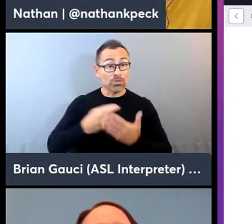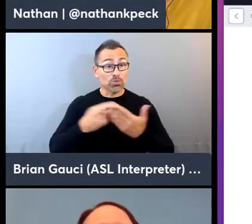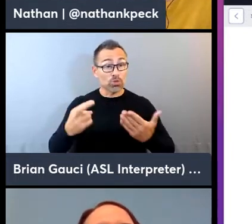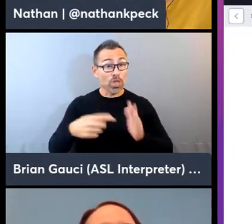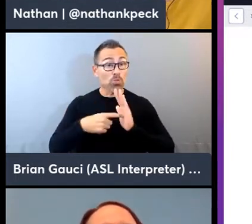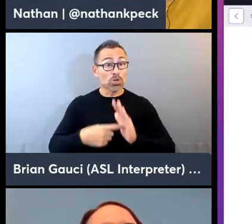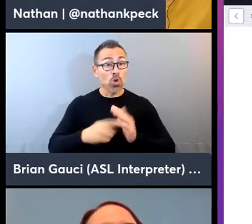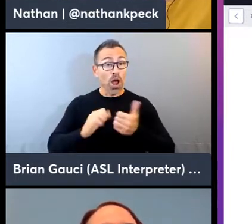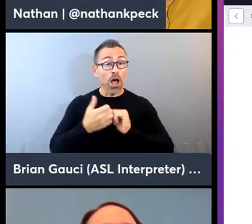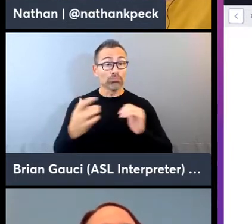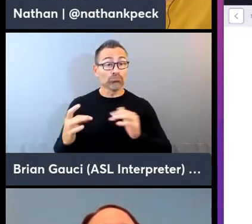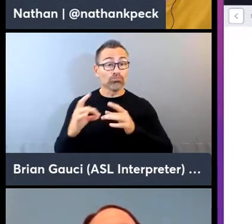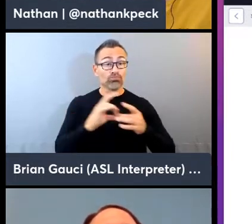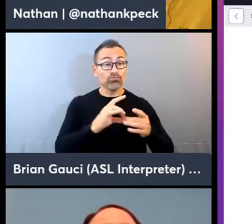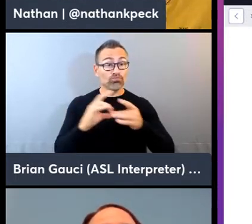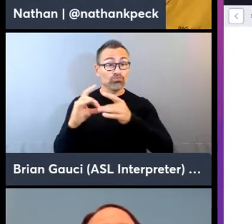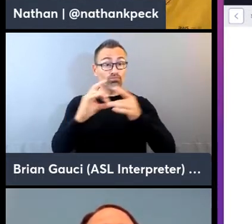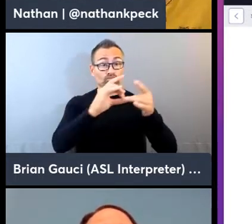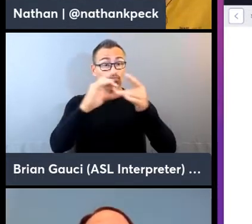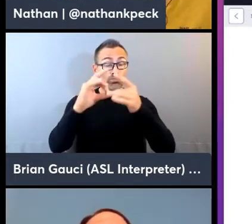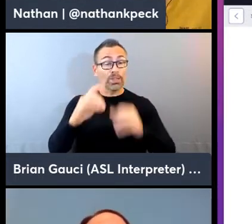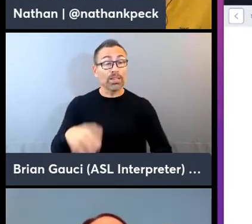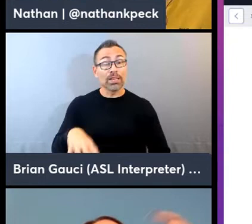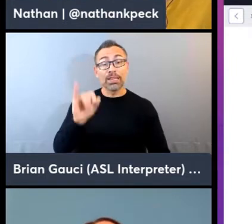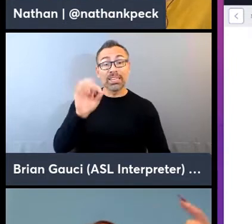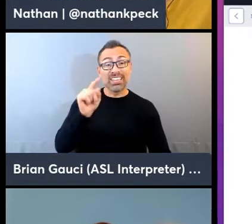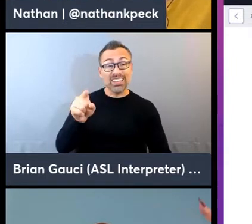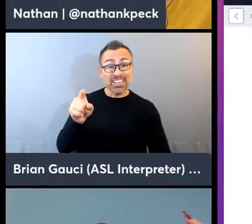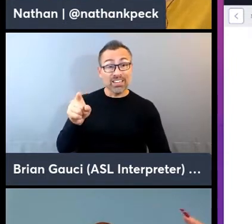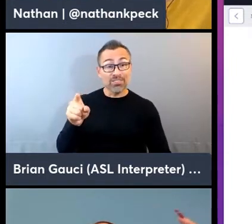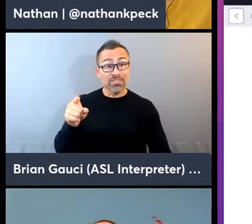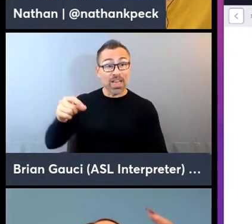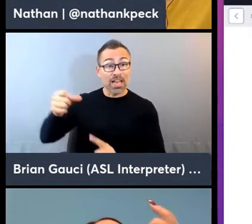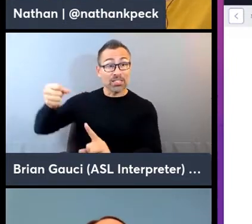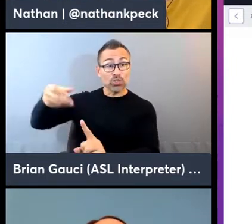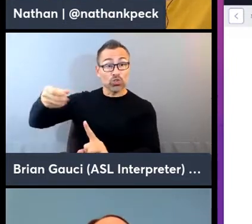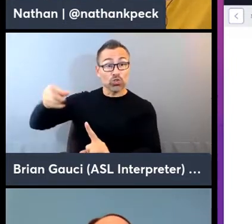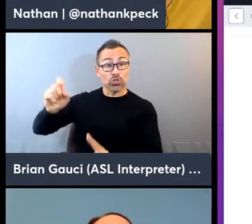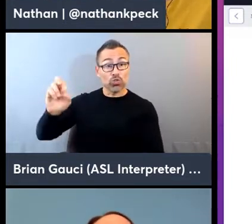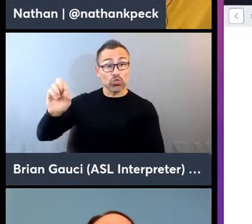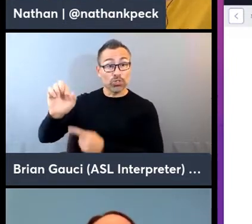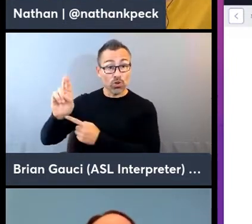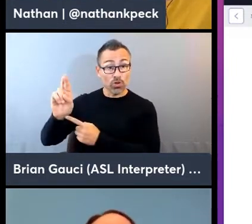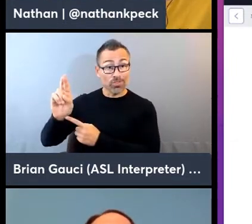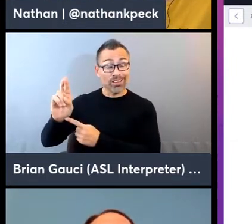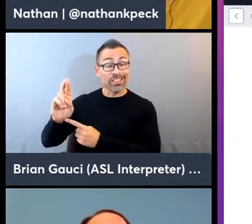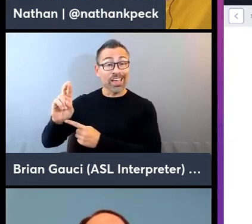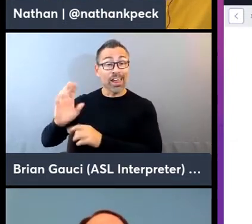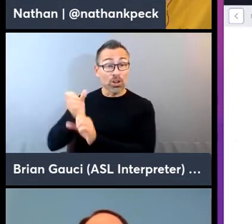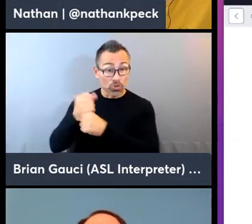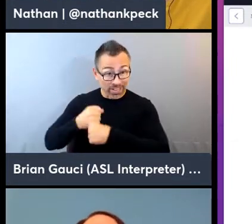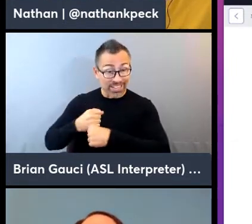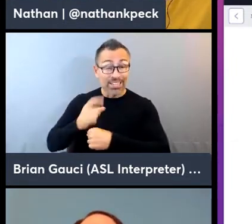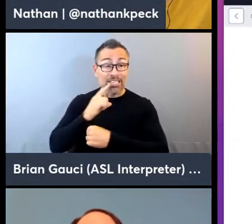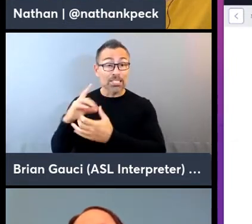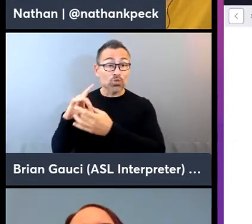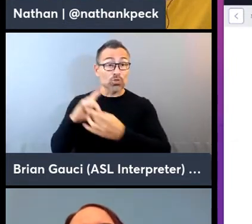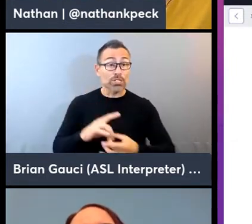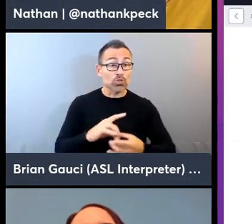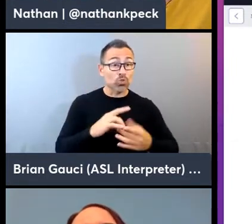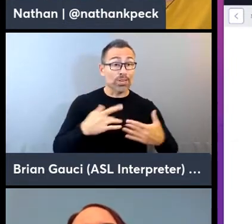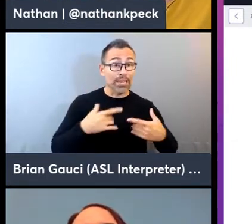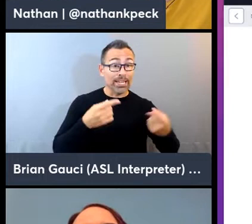to those resources. In the event that server that I just created was associated to an incident, right? We could